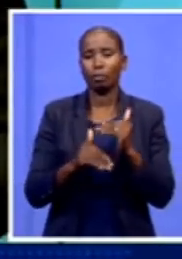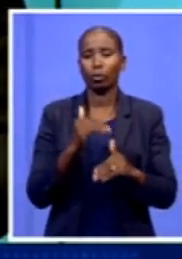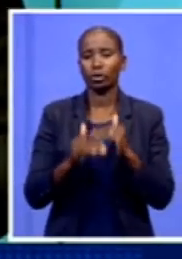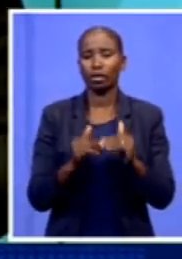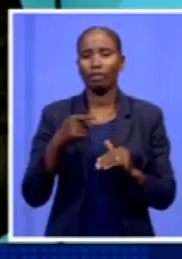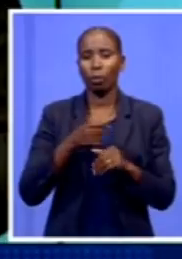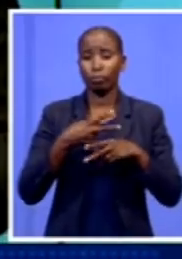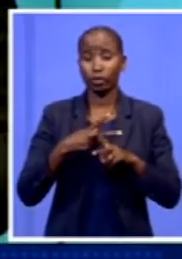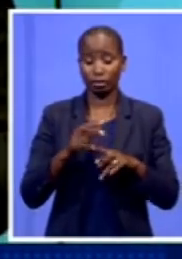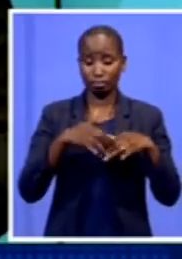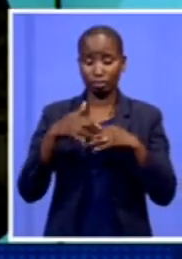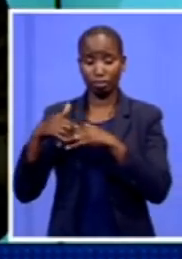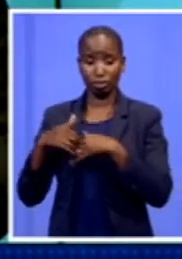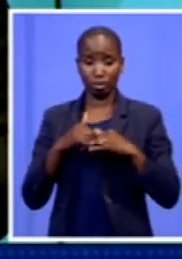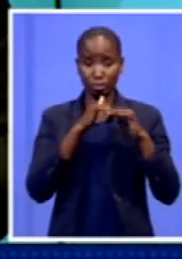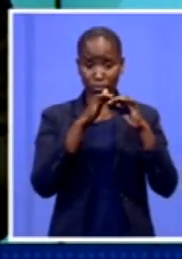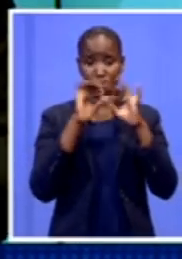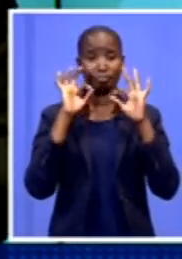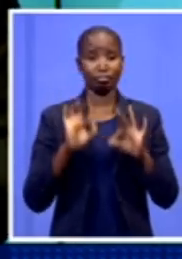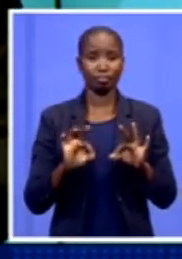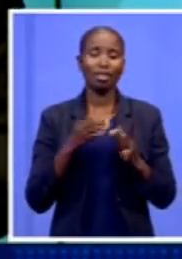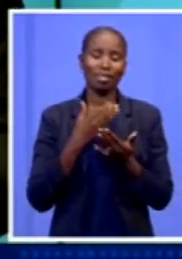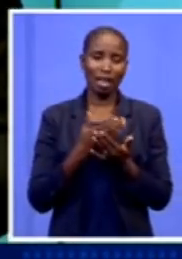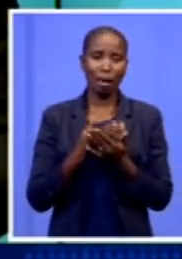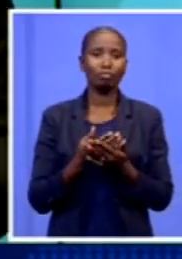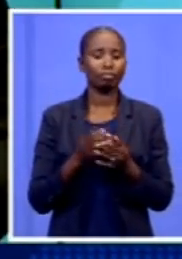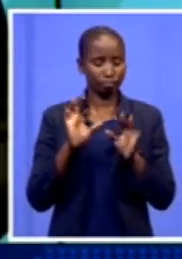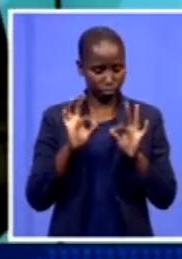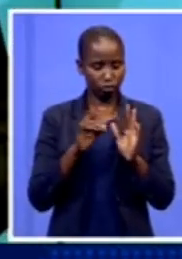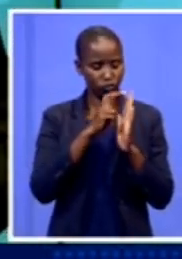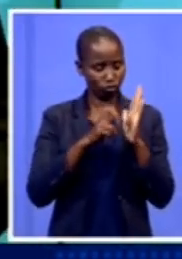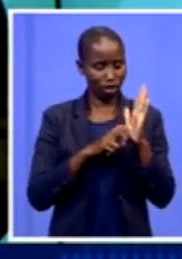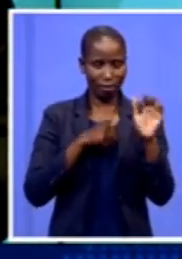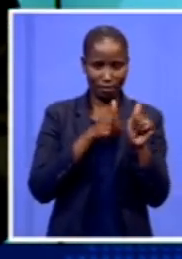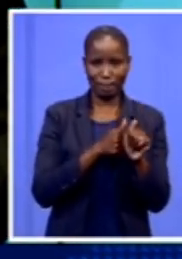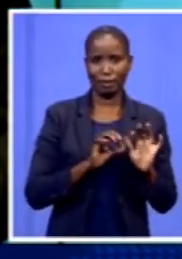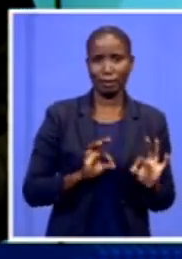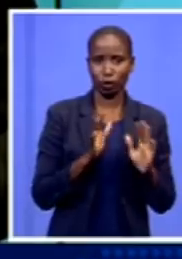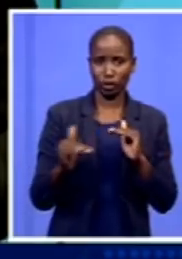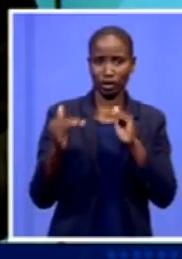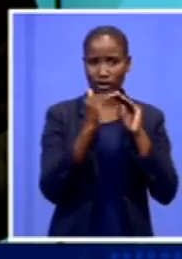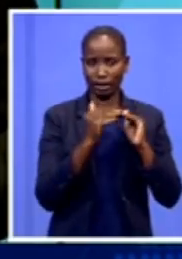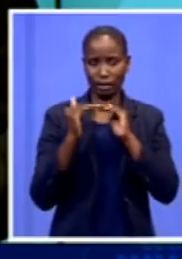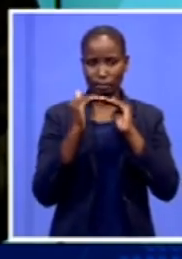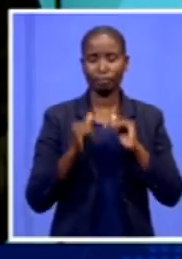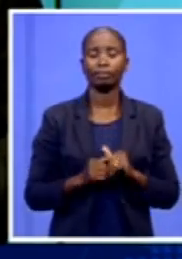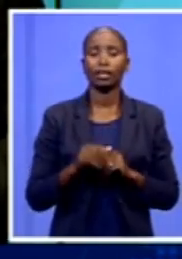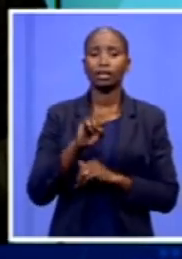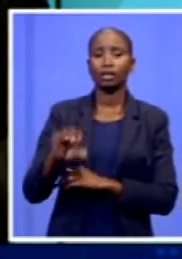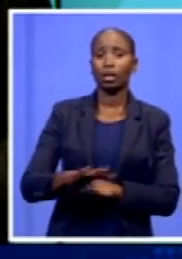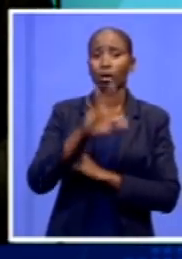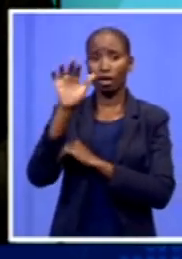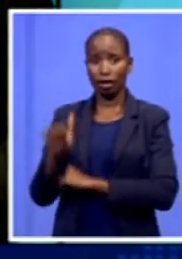the end meet regulatory standards. In South Africa, full operationalization of the